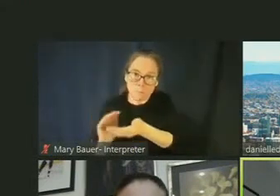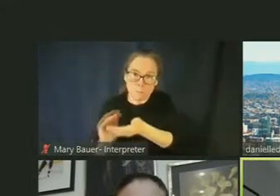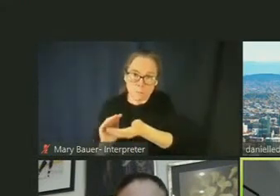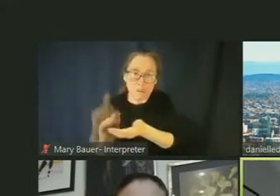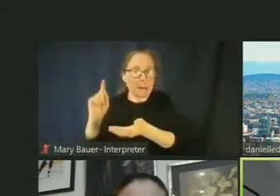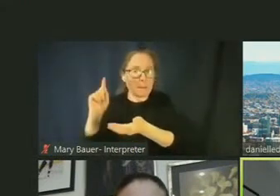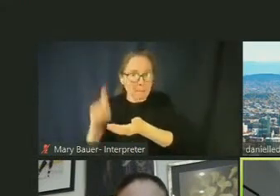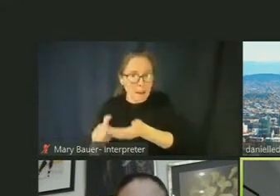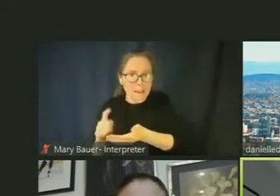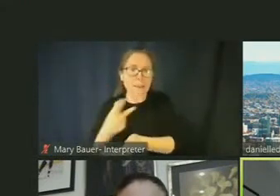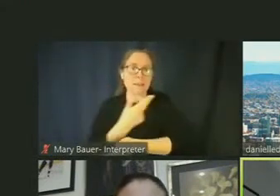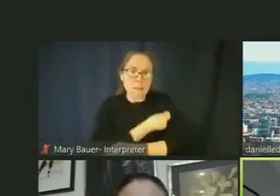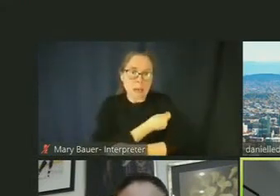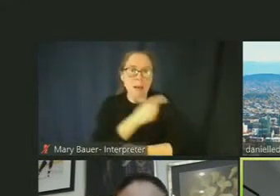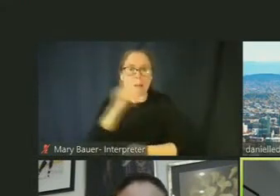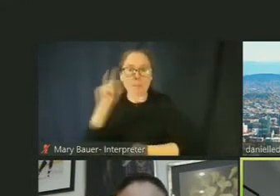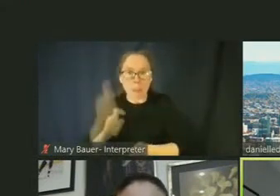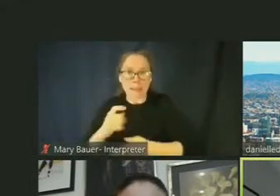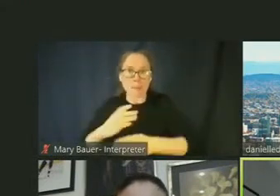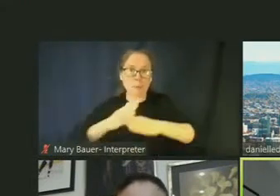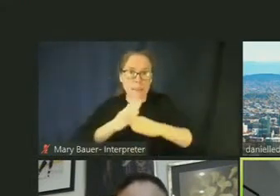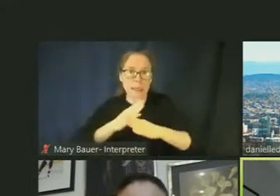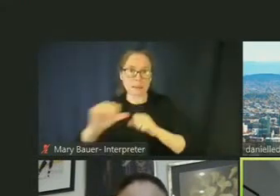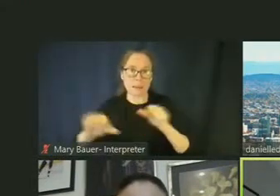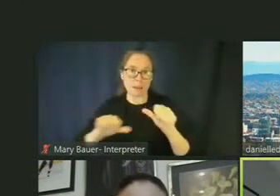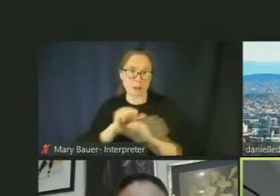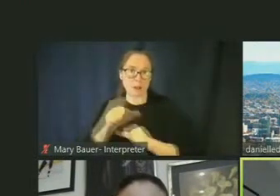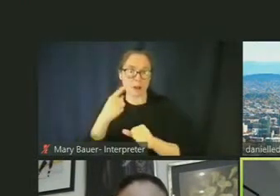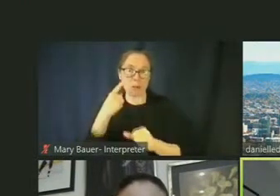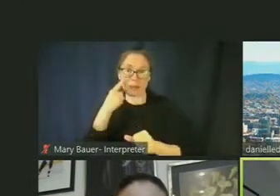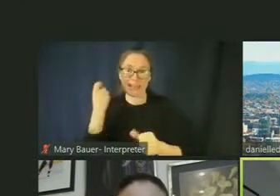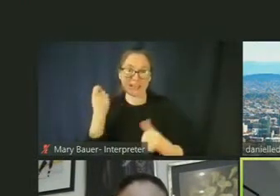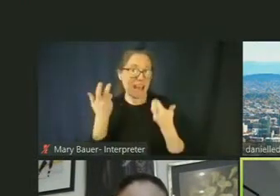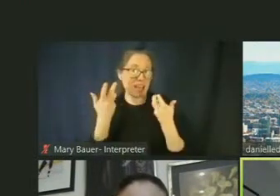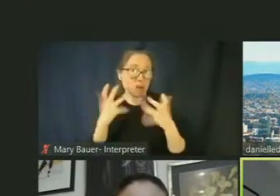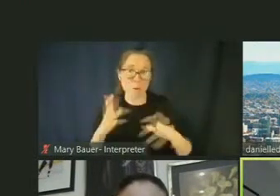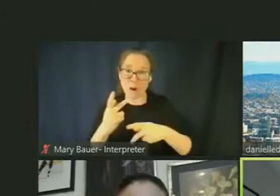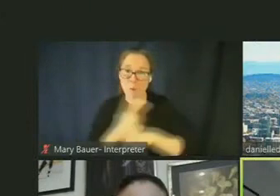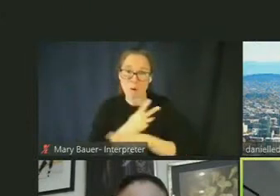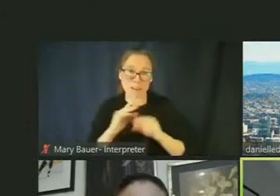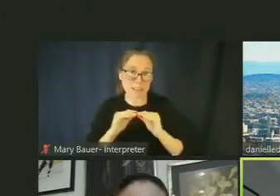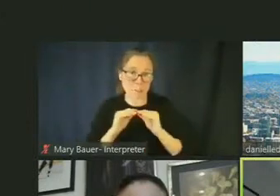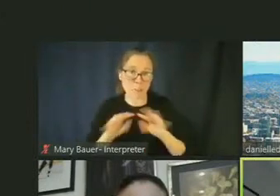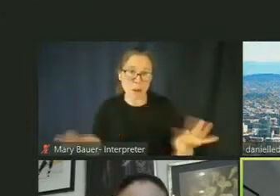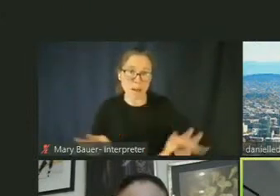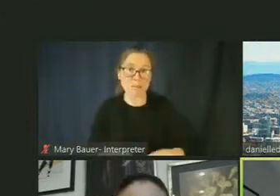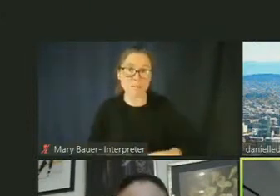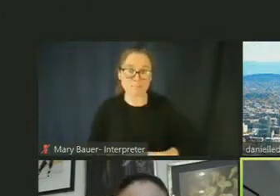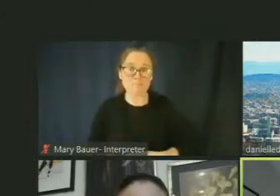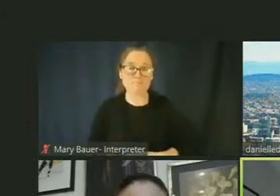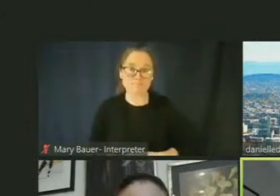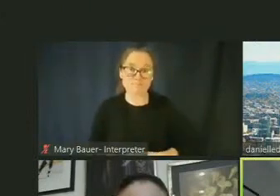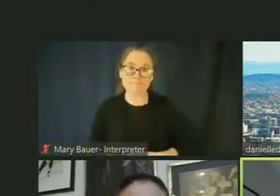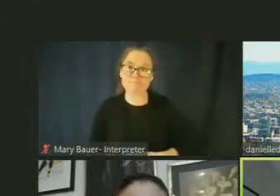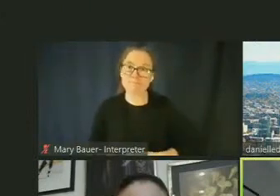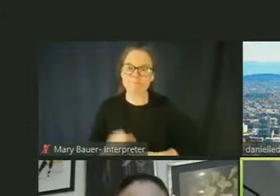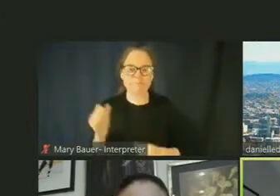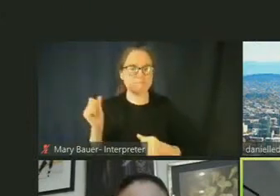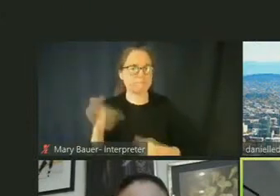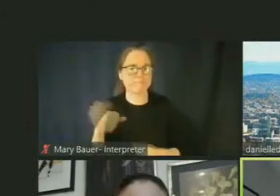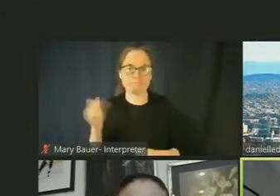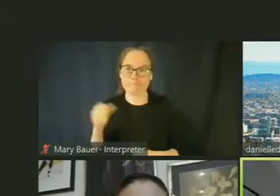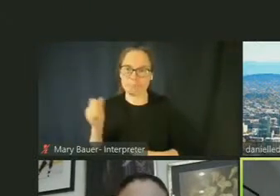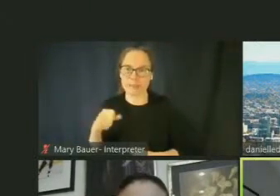those individuals in order to protect each other from the continued spread. So they're absolutely part of the